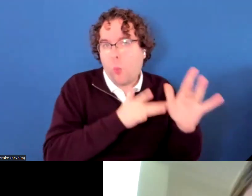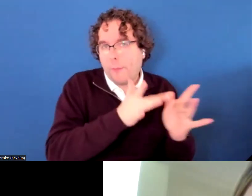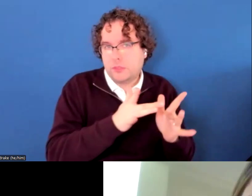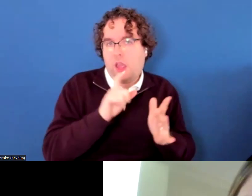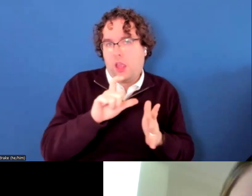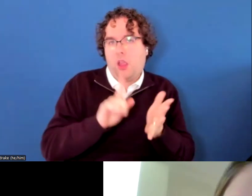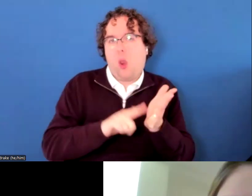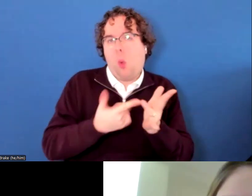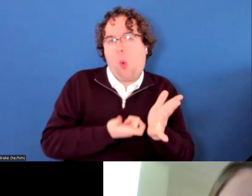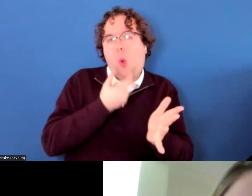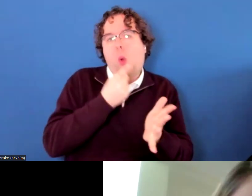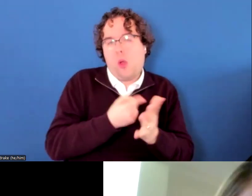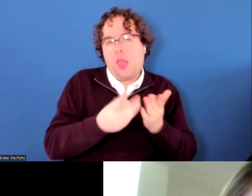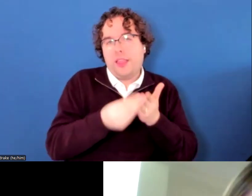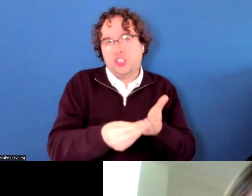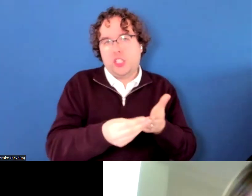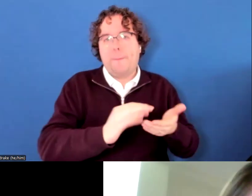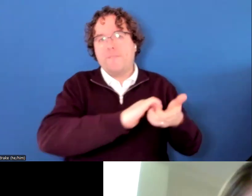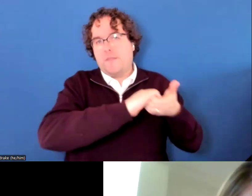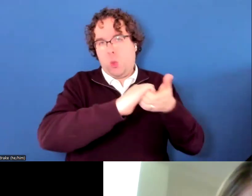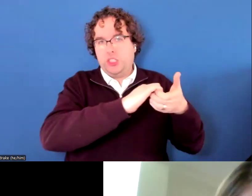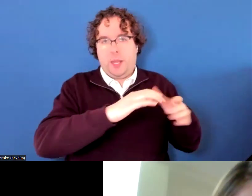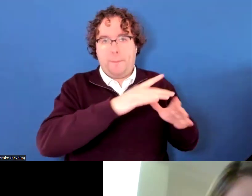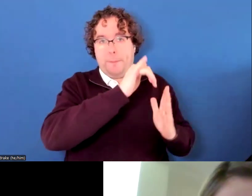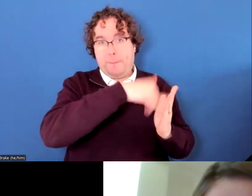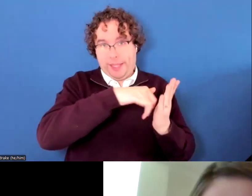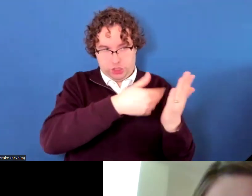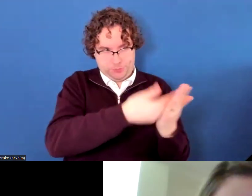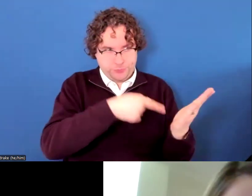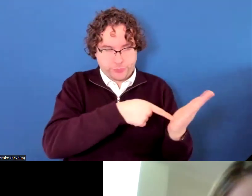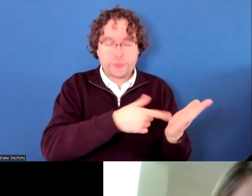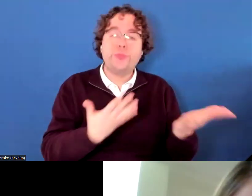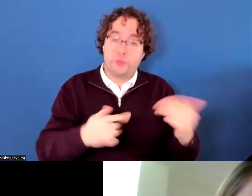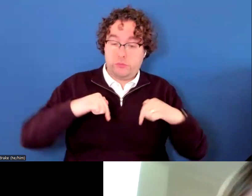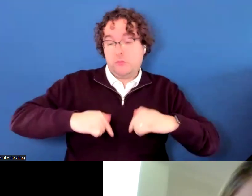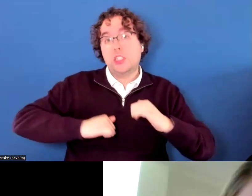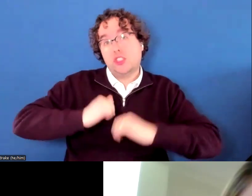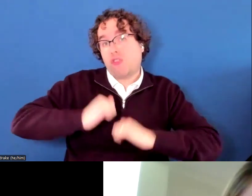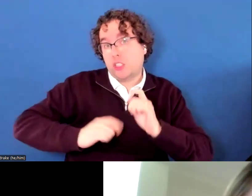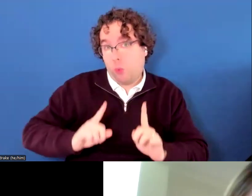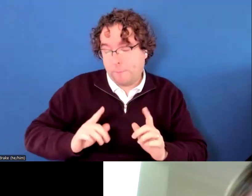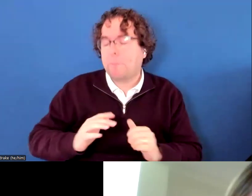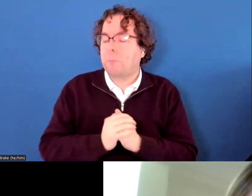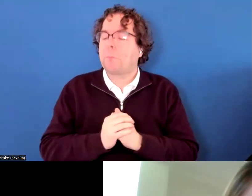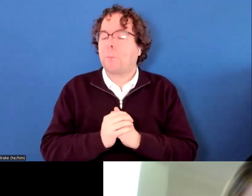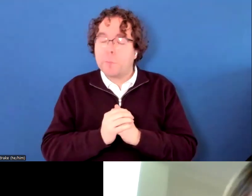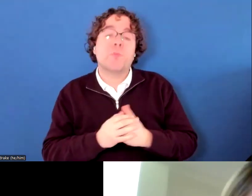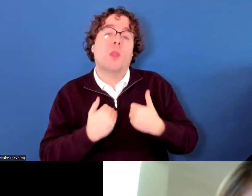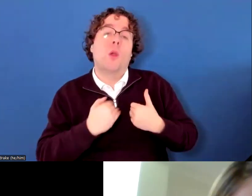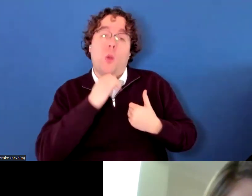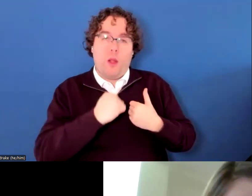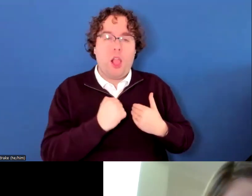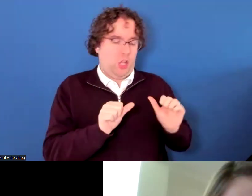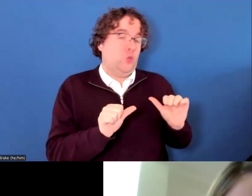Leadership Fellowship pages. So the format of today's session is in a moment, I'm going to do a